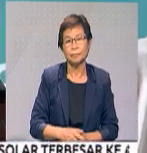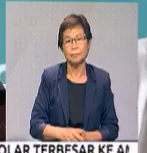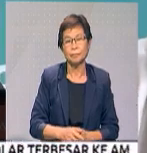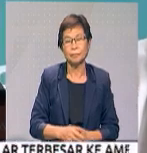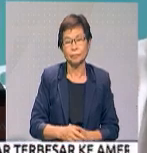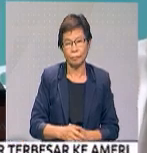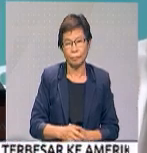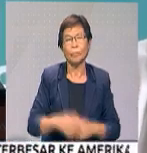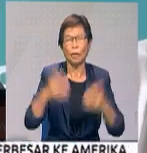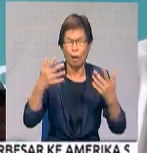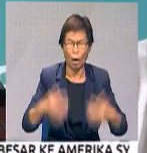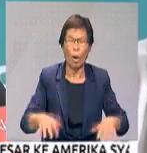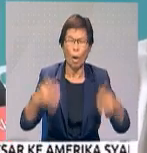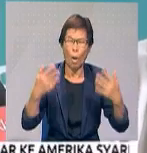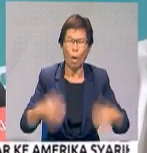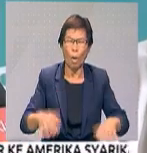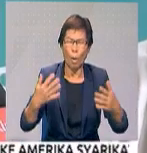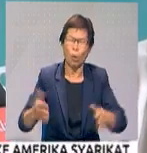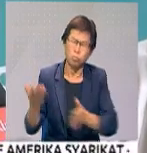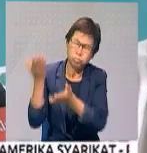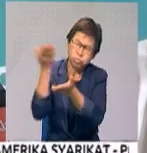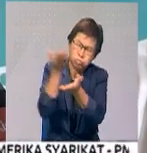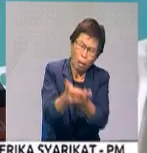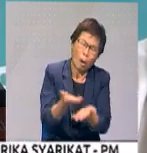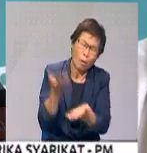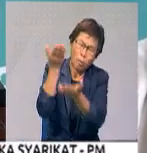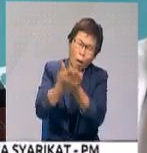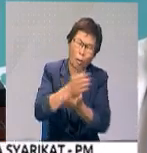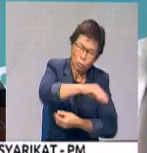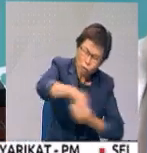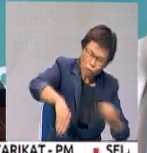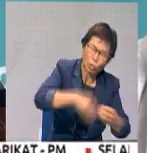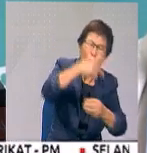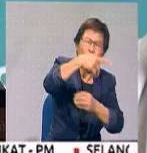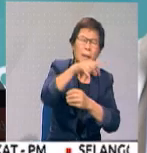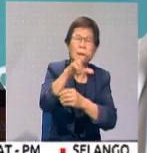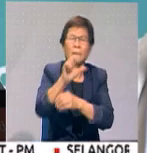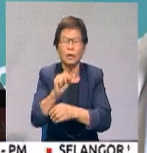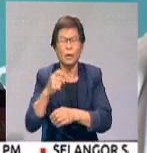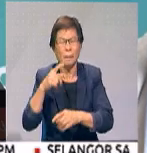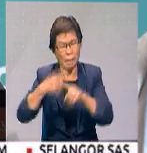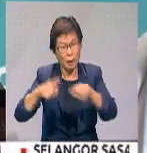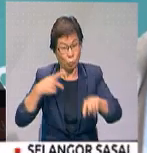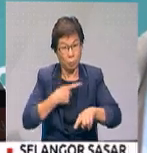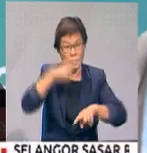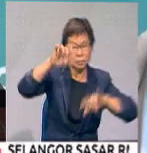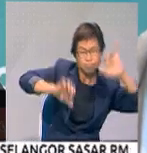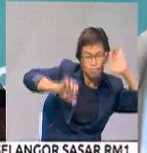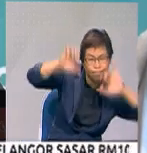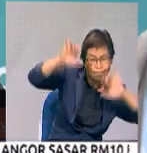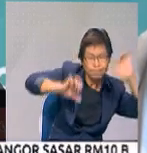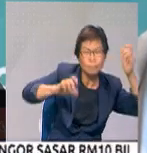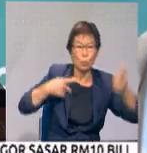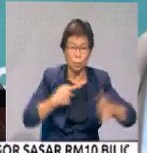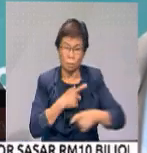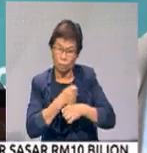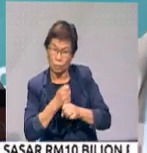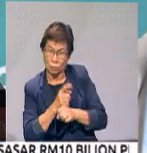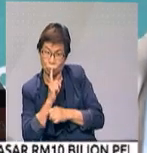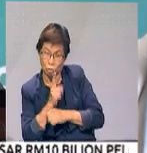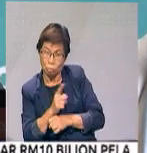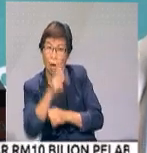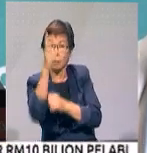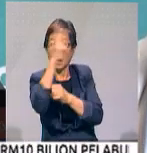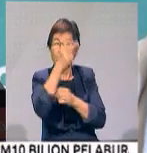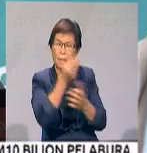There have been a lot of proposals to take over PLUS, but we have to evaluate and we have to make sure that